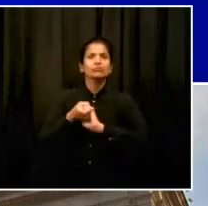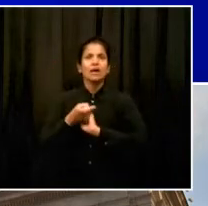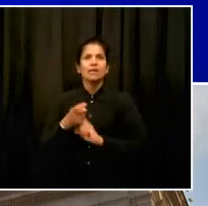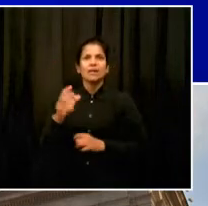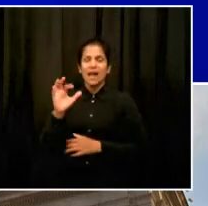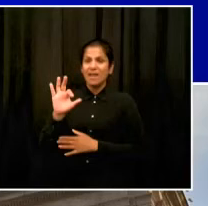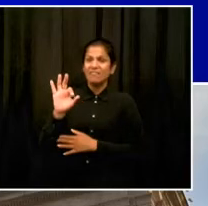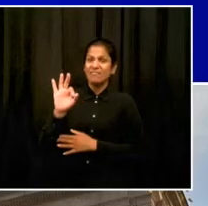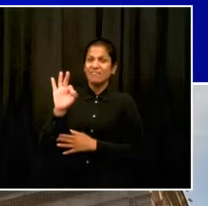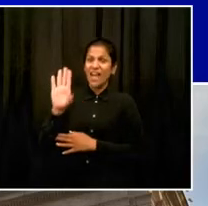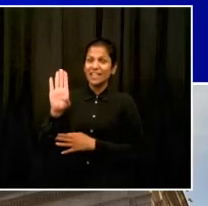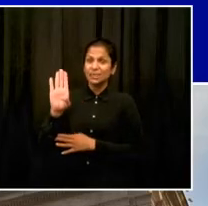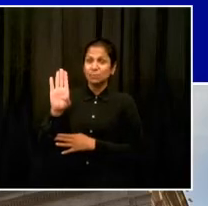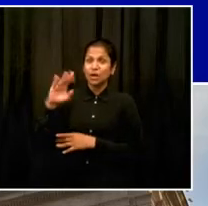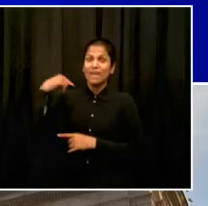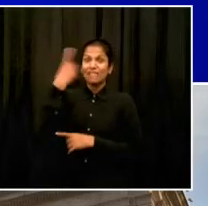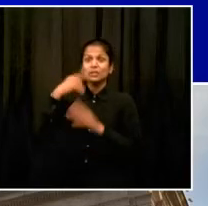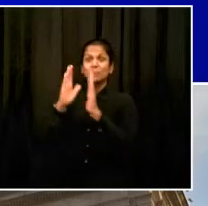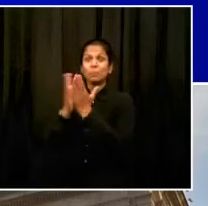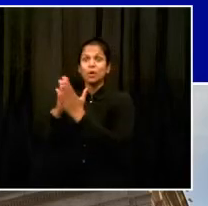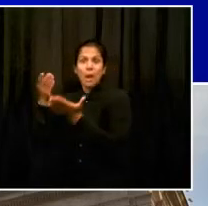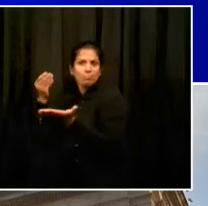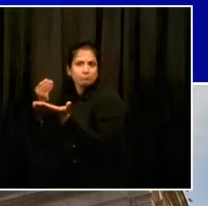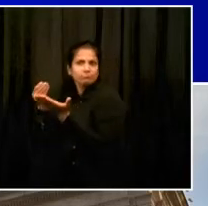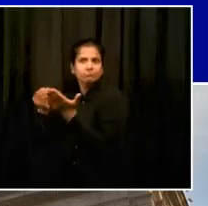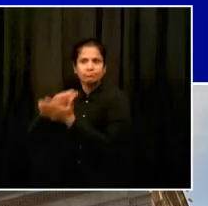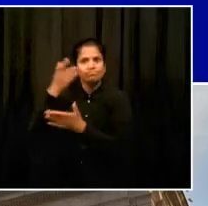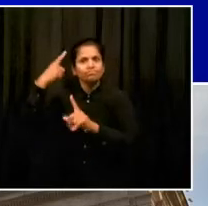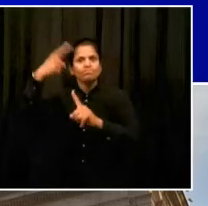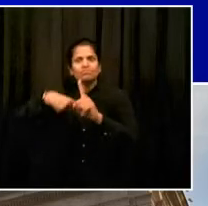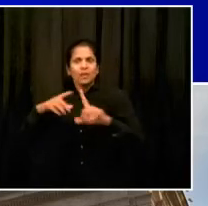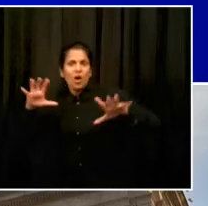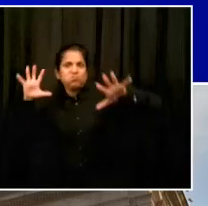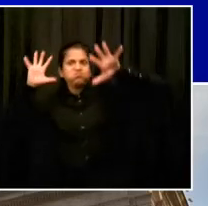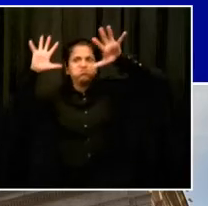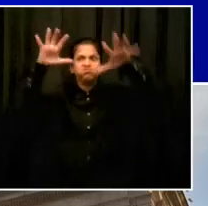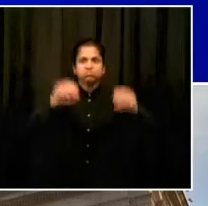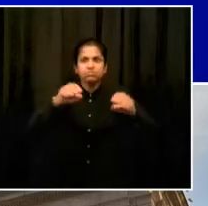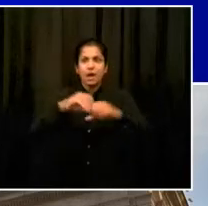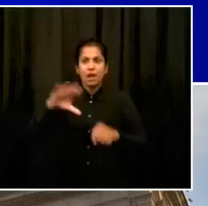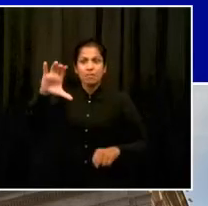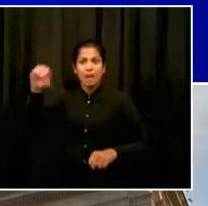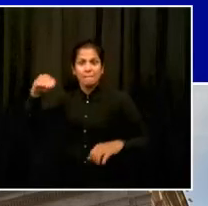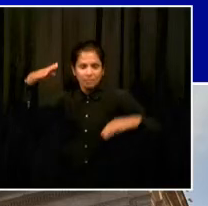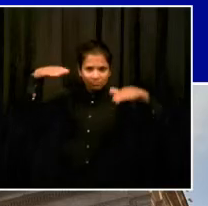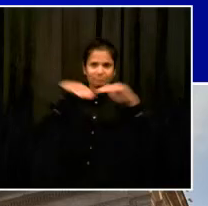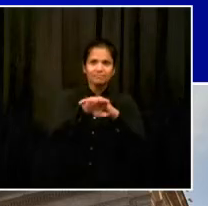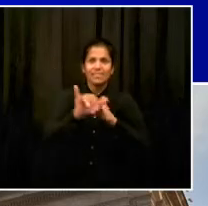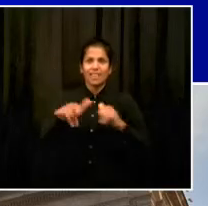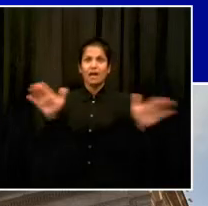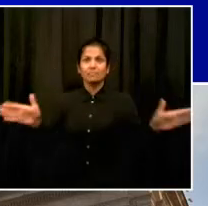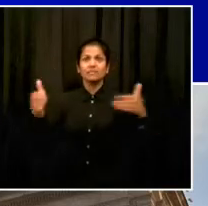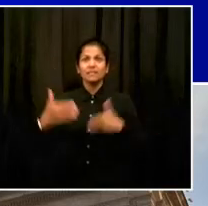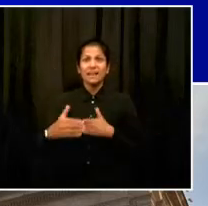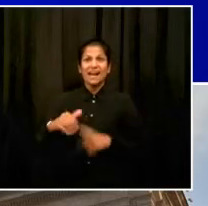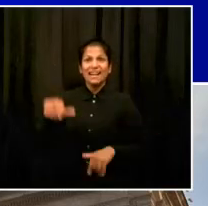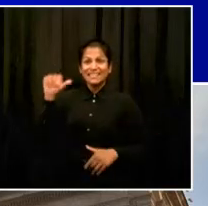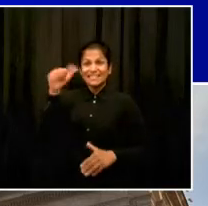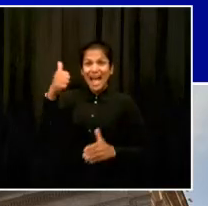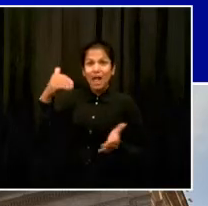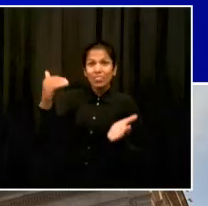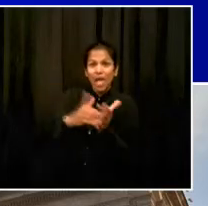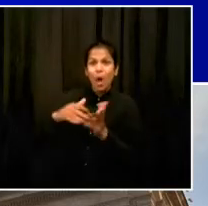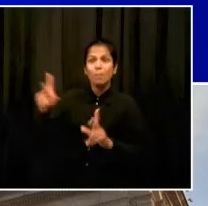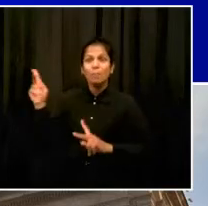almost 10,000 employees in New York City. Now, this is one company in a crucial sector that's been growing for years